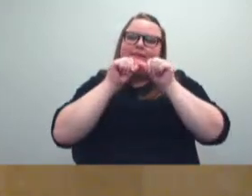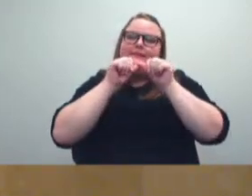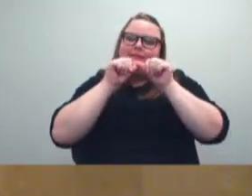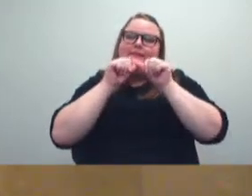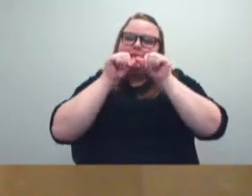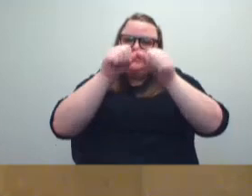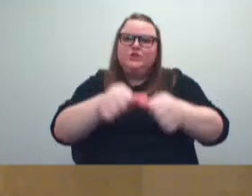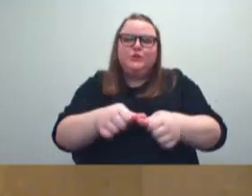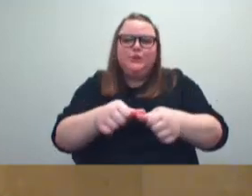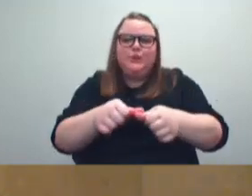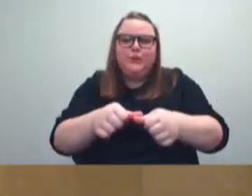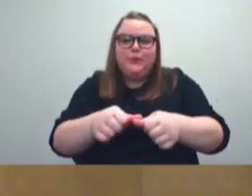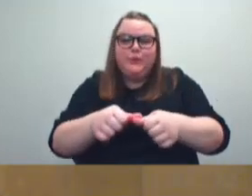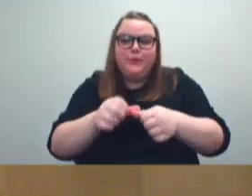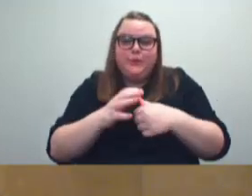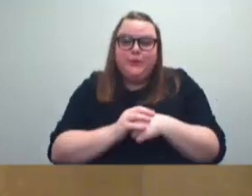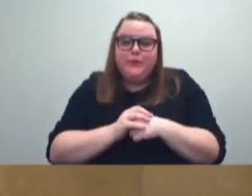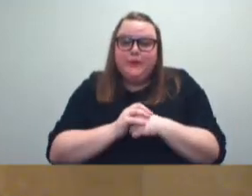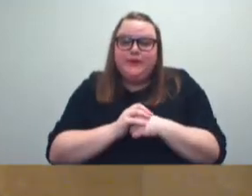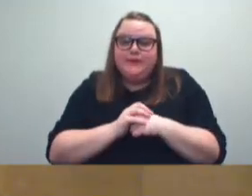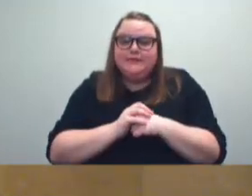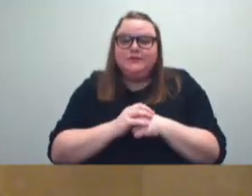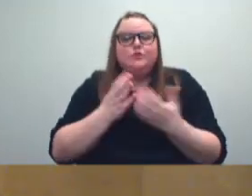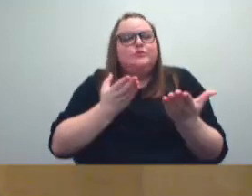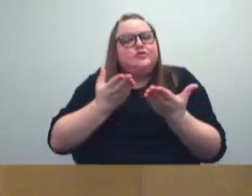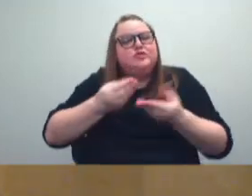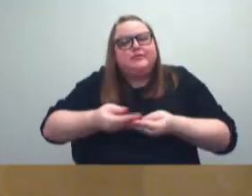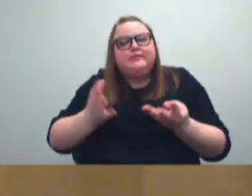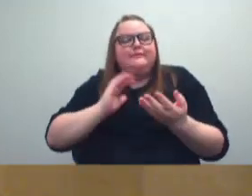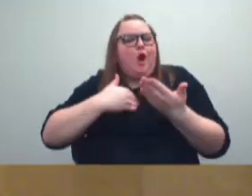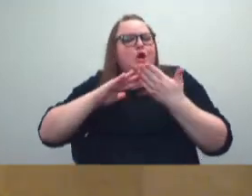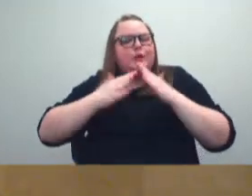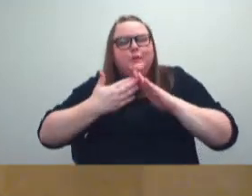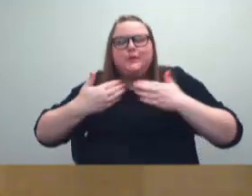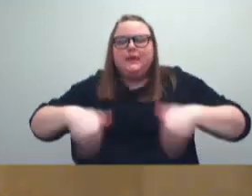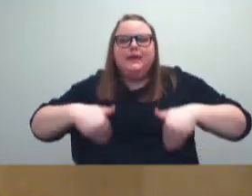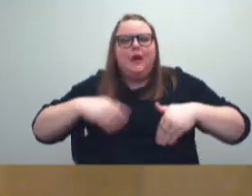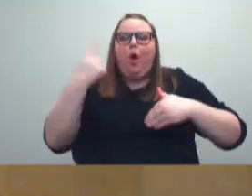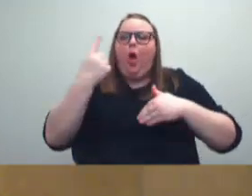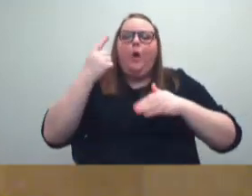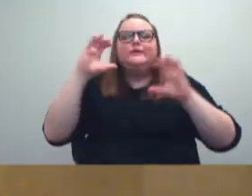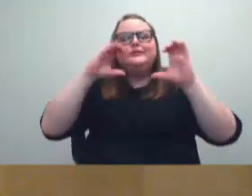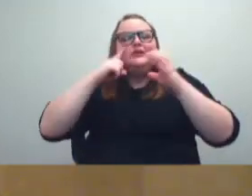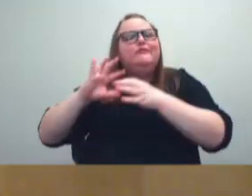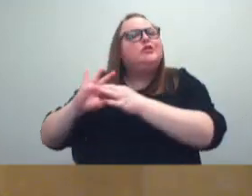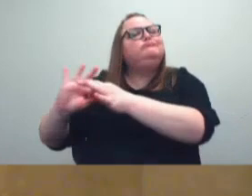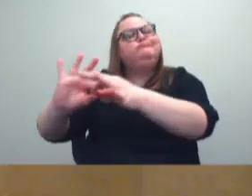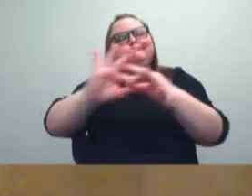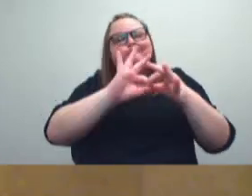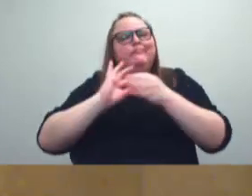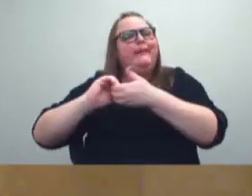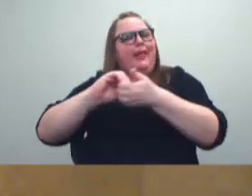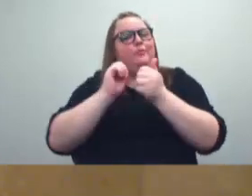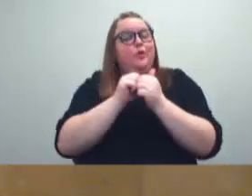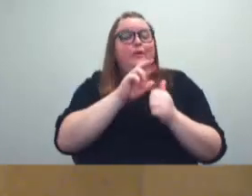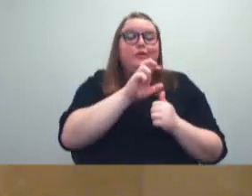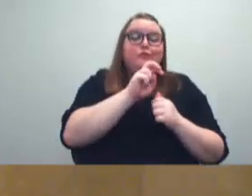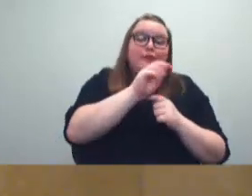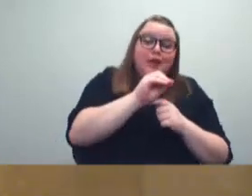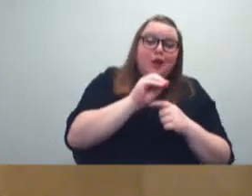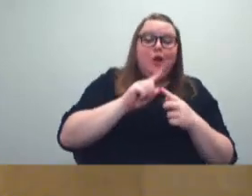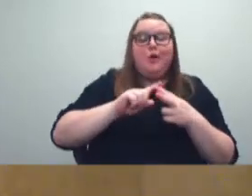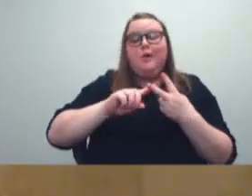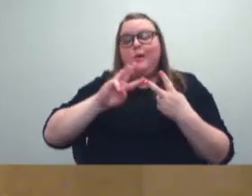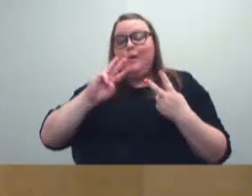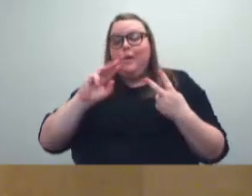goes as serving our community or whatever. Always will look for ways to collaborate with Reno, with Washoe County, and us work together.